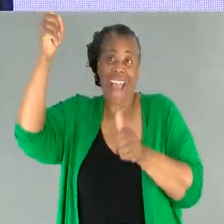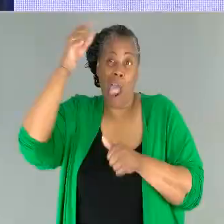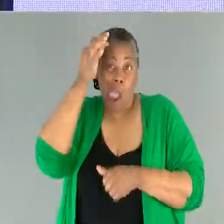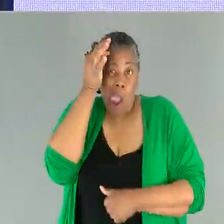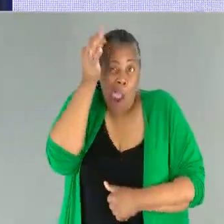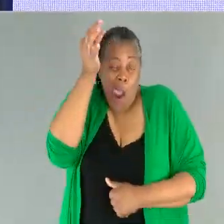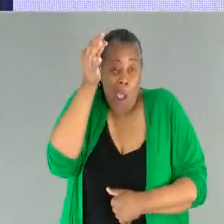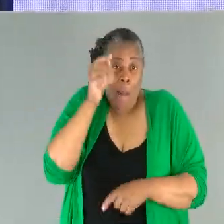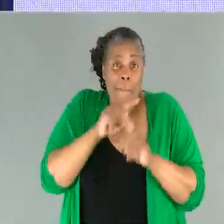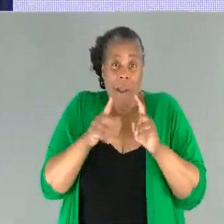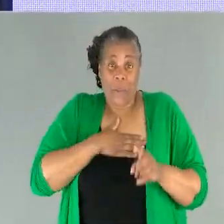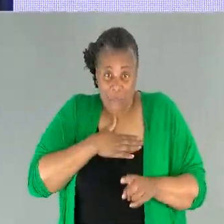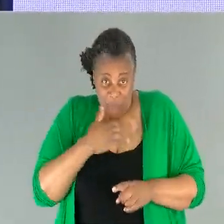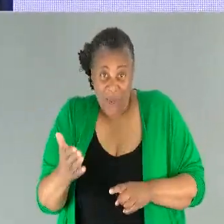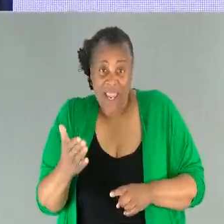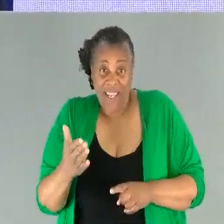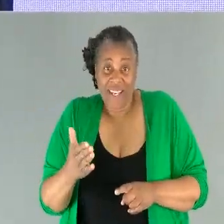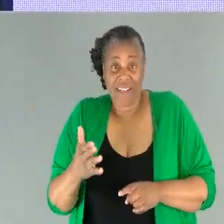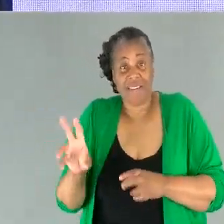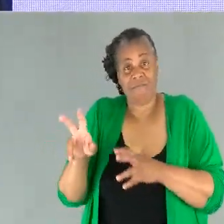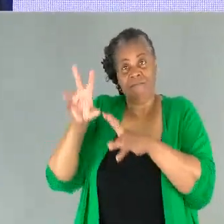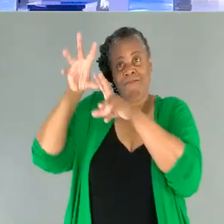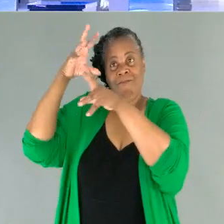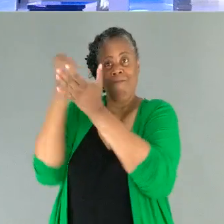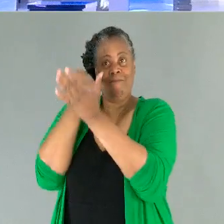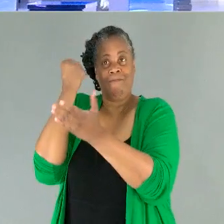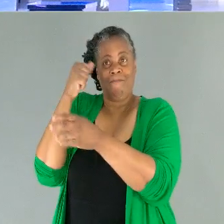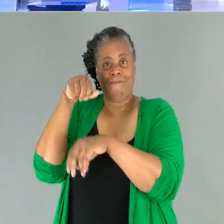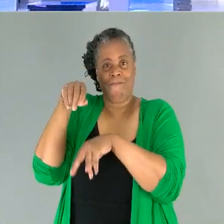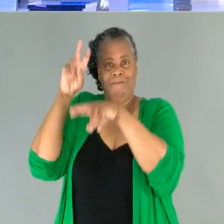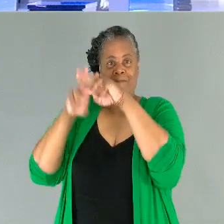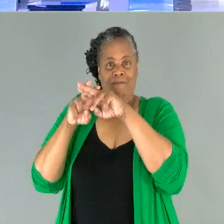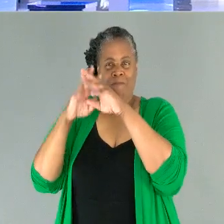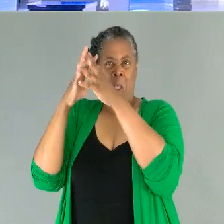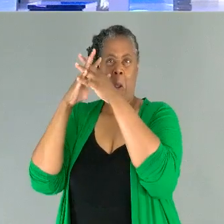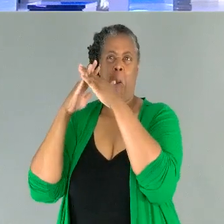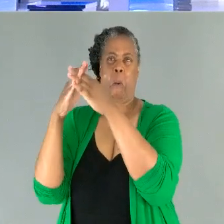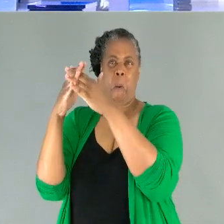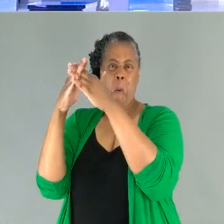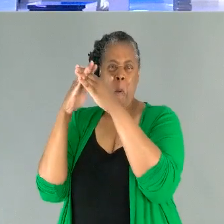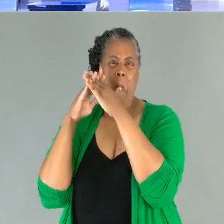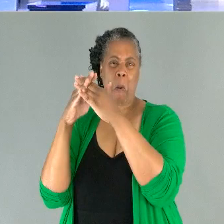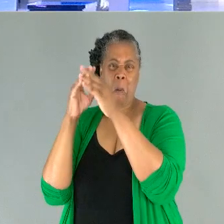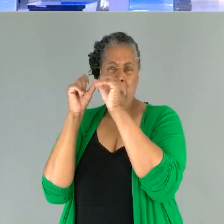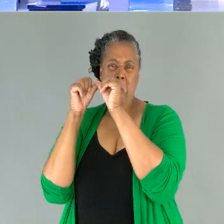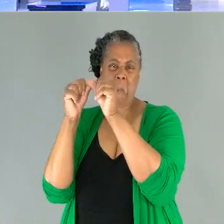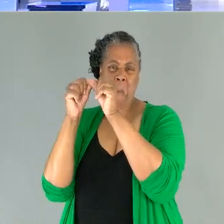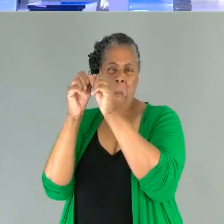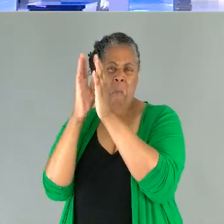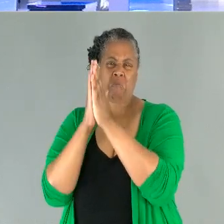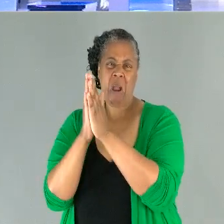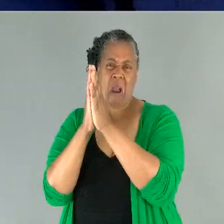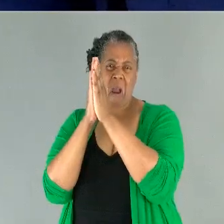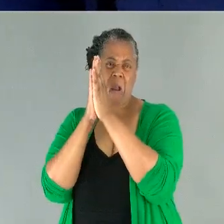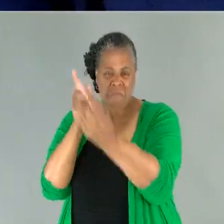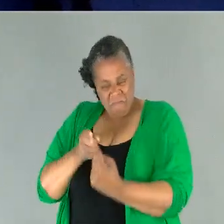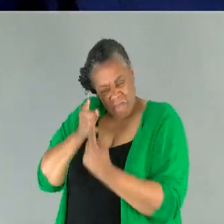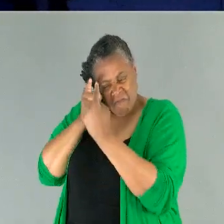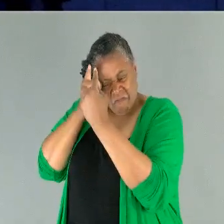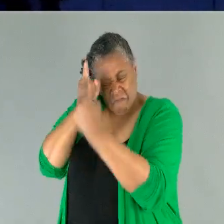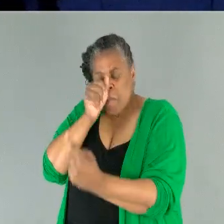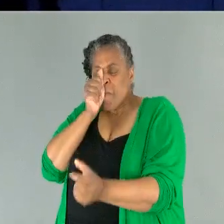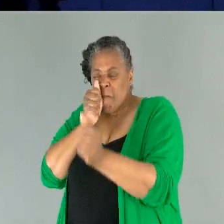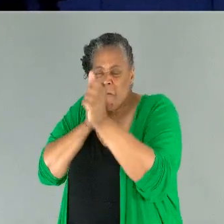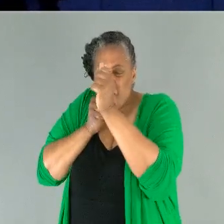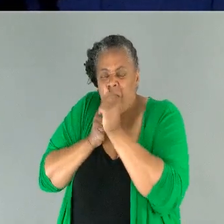long as you take your seat. It's a seat of intercession. It's a seat of travail. It's a